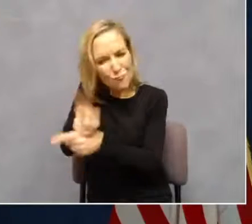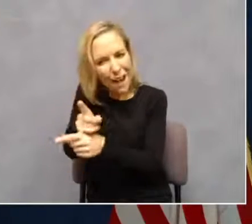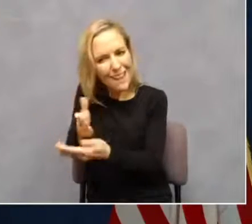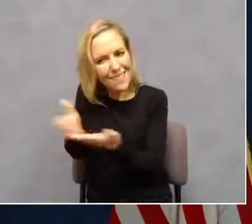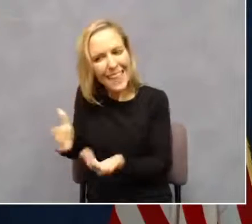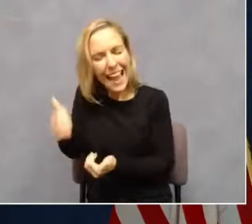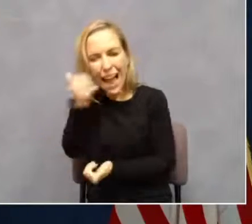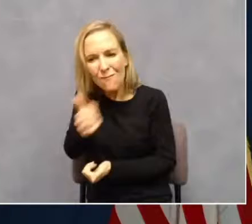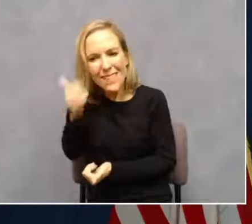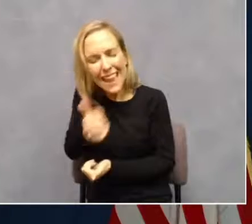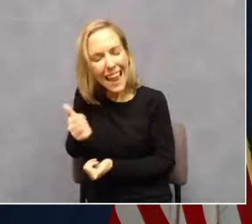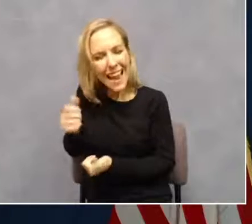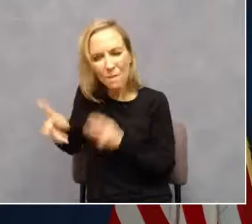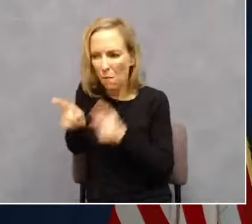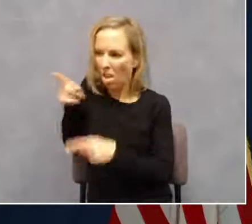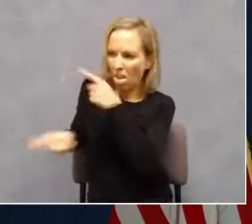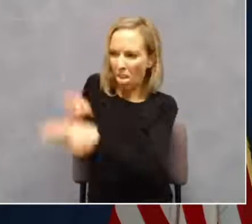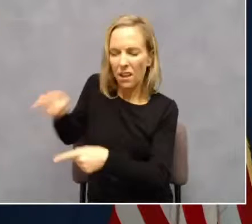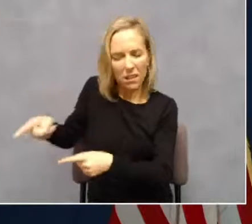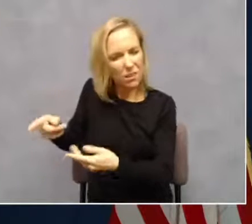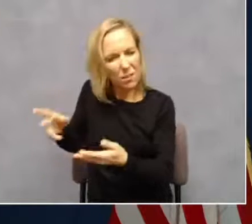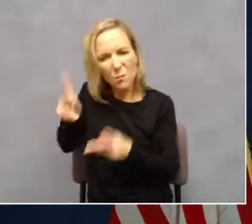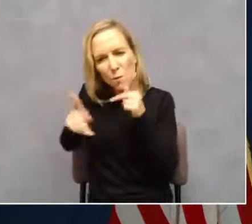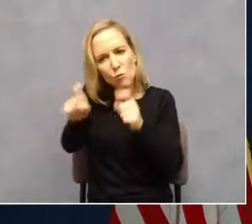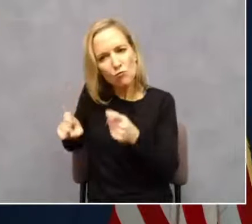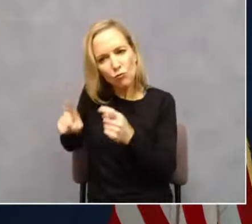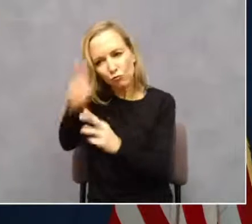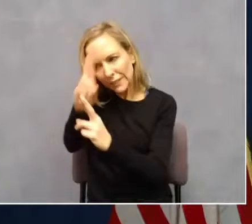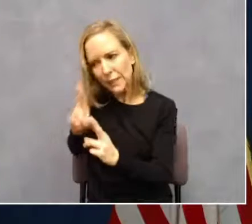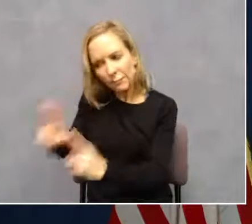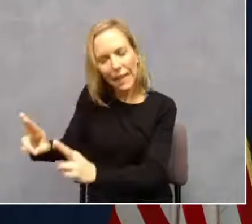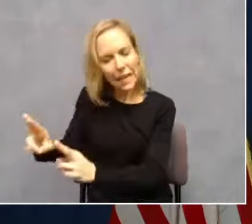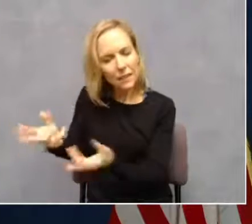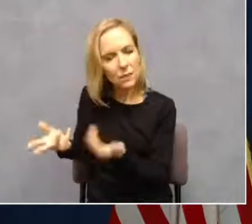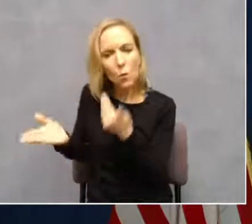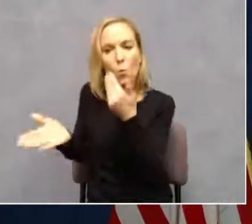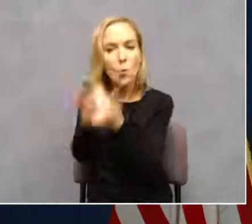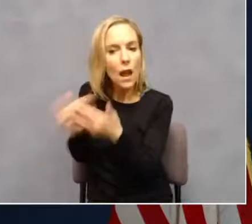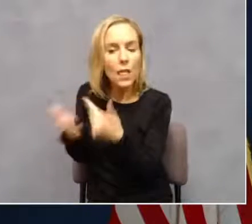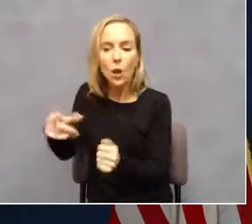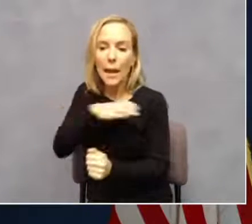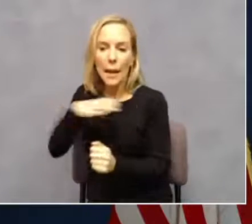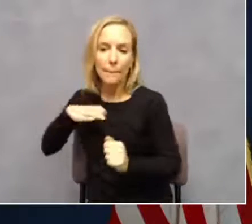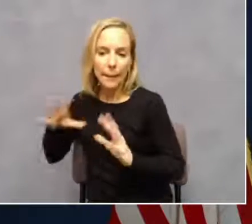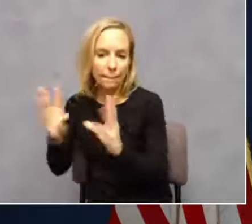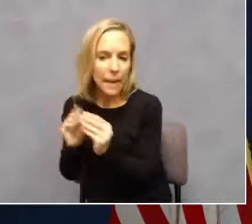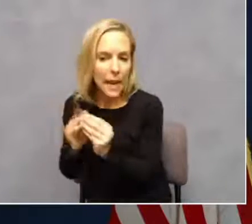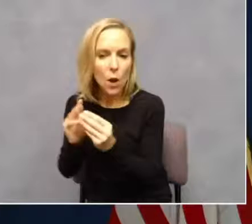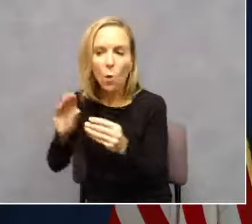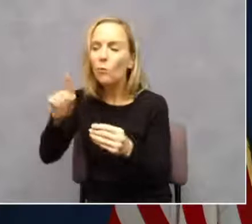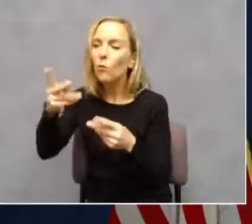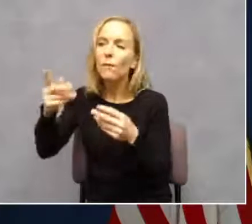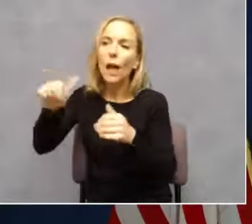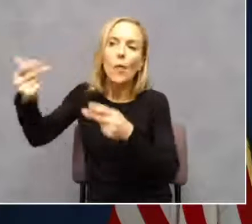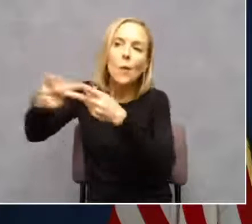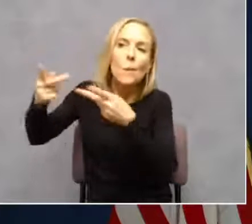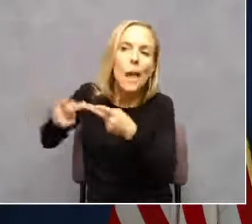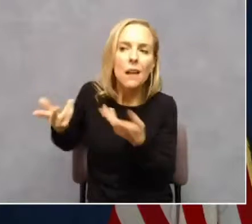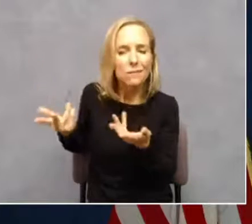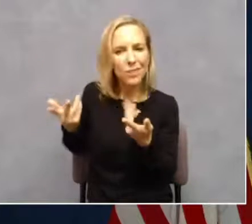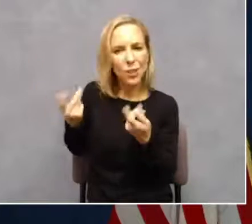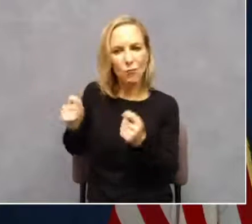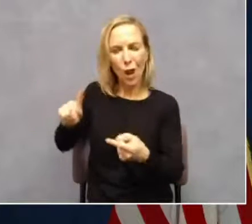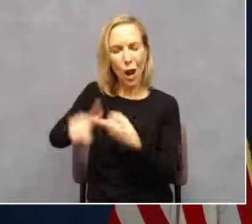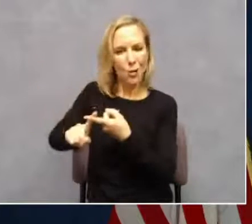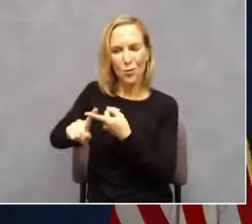day. And he ought to be treated with respect, whether it's in a committee hearing or elsewhere. Trying to attack his ethics